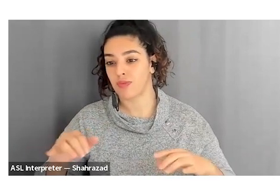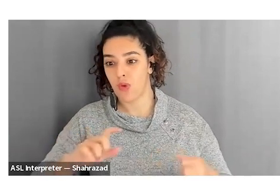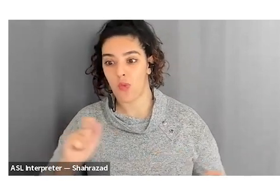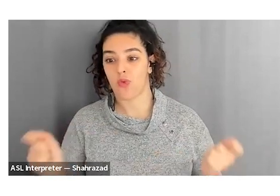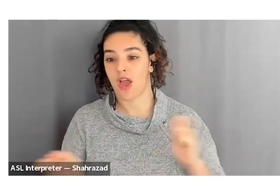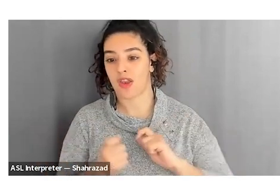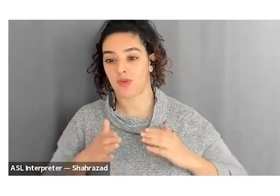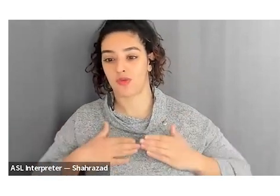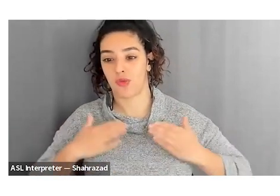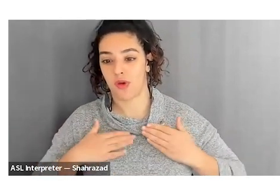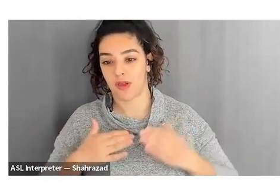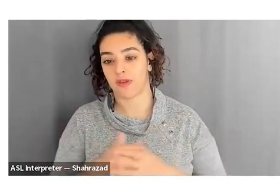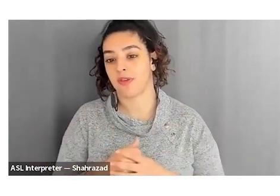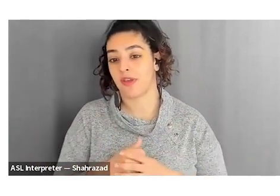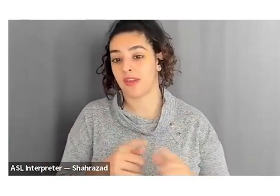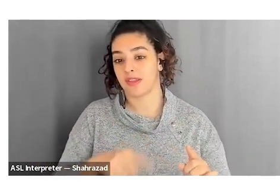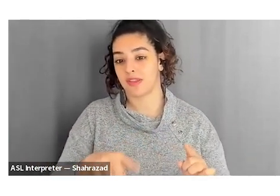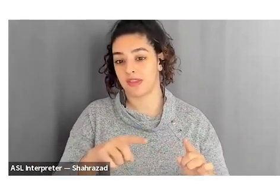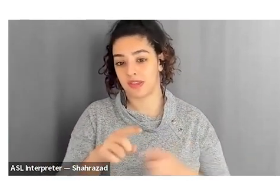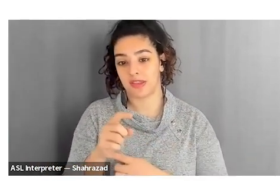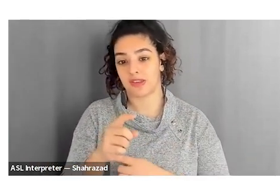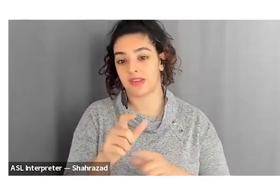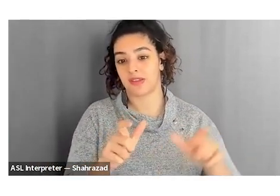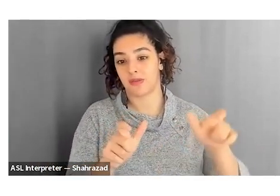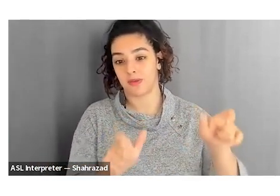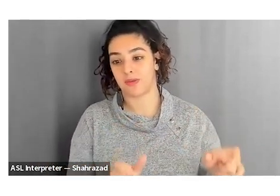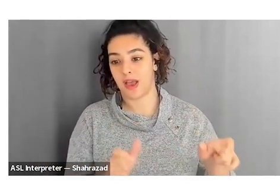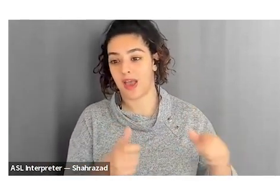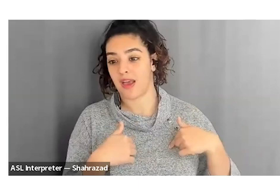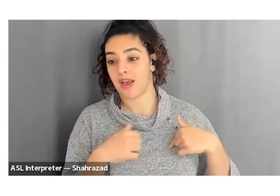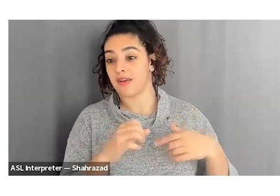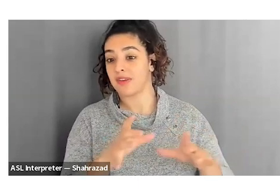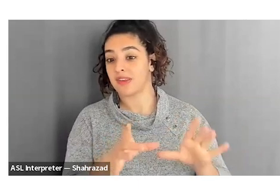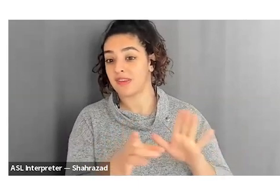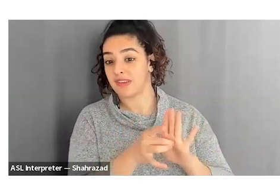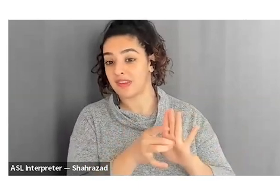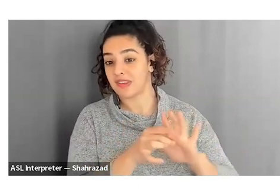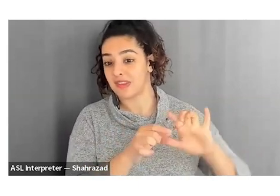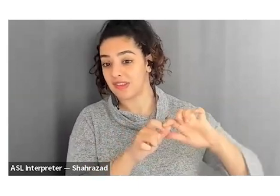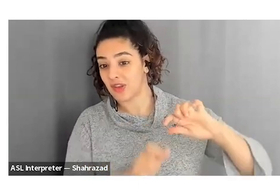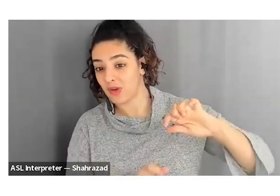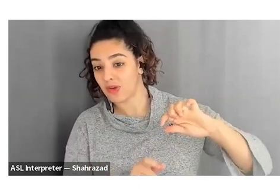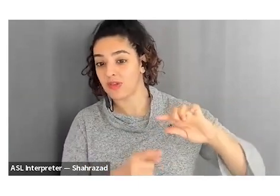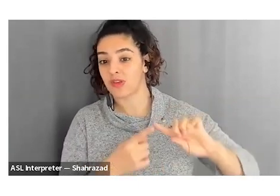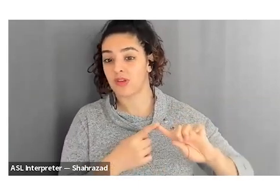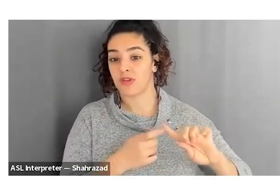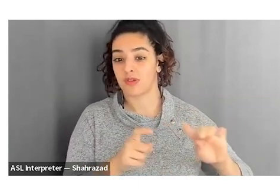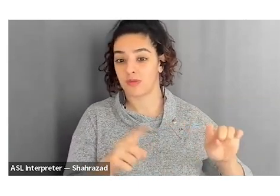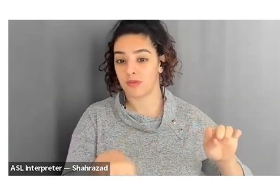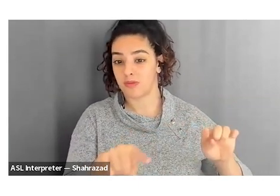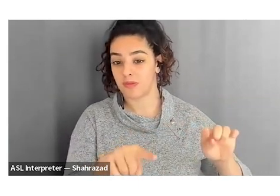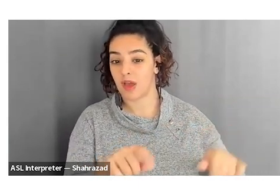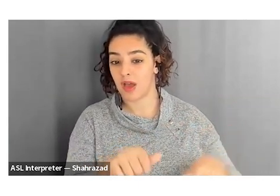dear friend Jennifer White Johnson, who's also a Slow Factory Fellow this year. So thank you so much,